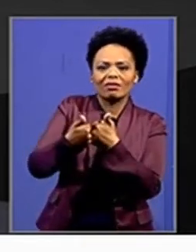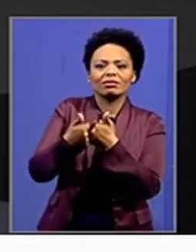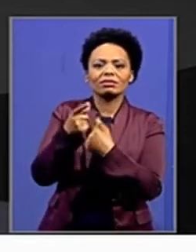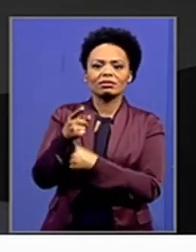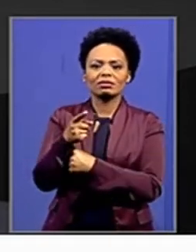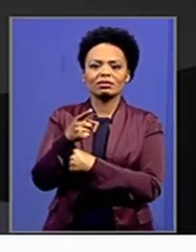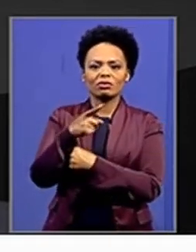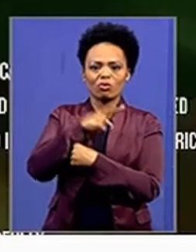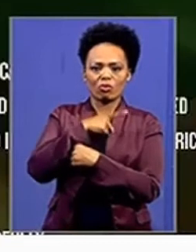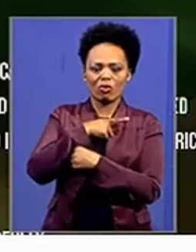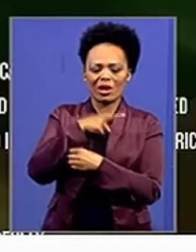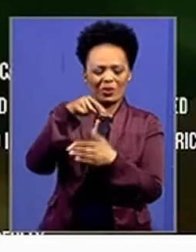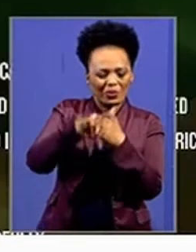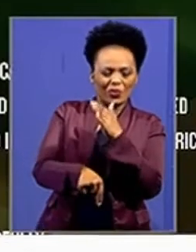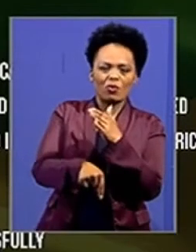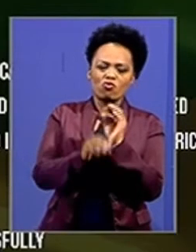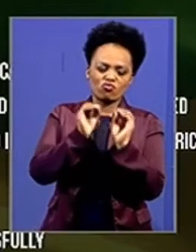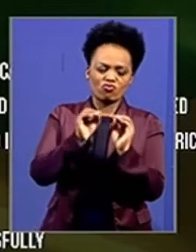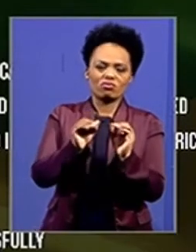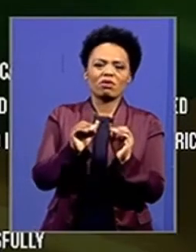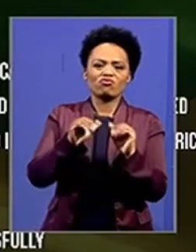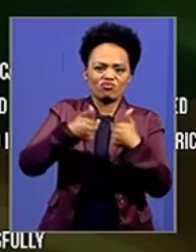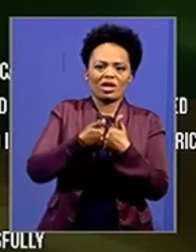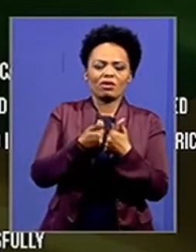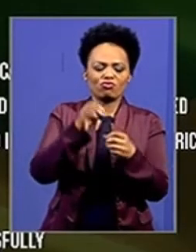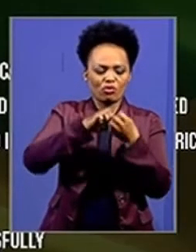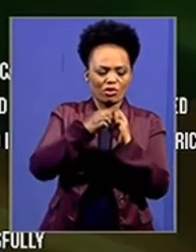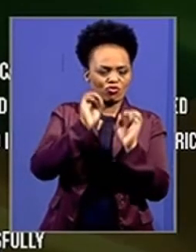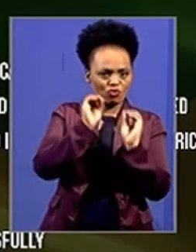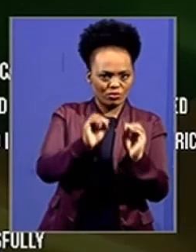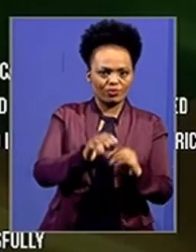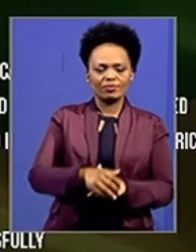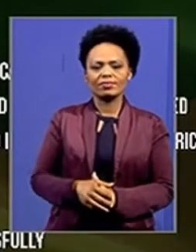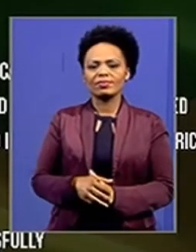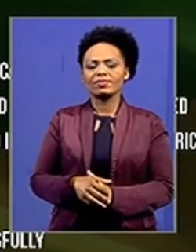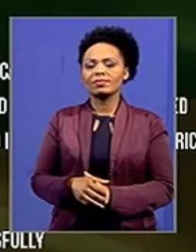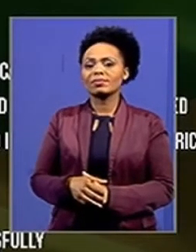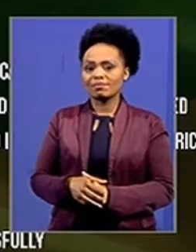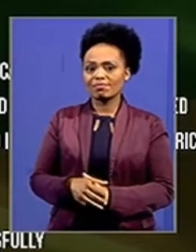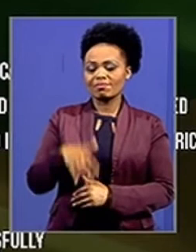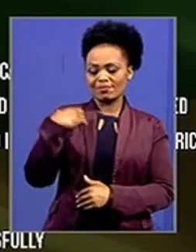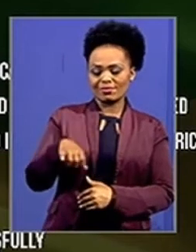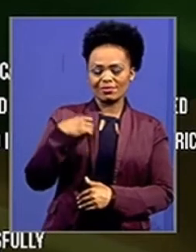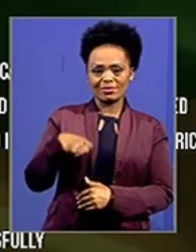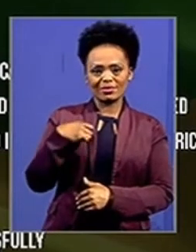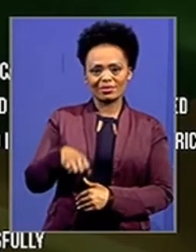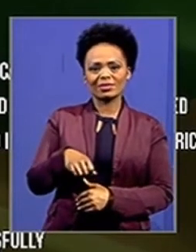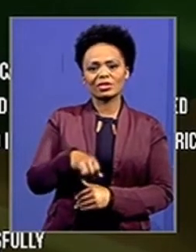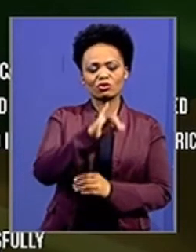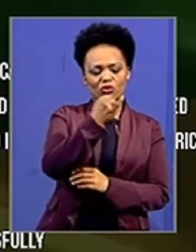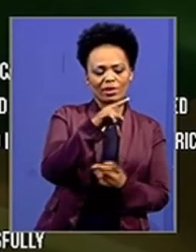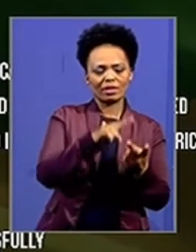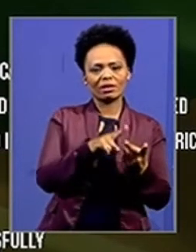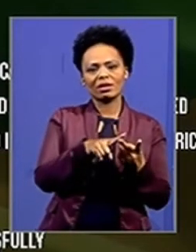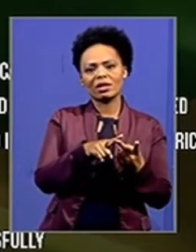is facing today. Go retelelwa ga go kwadisa ga bontlhopheng ba ANC kwa bommasepaleng go ralala le naga go akaretsa Johannesburg mo